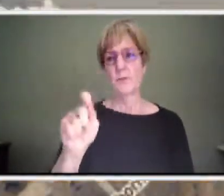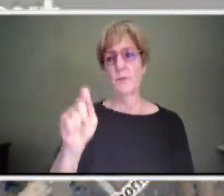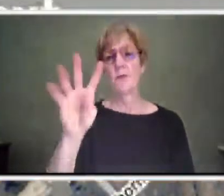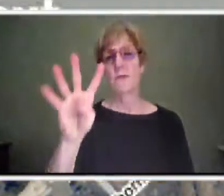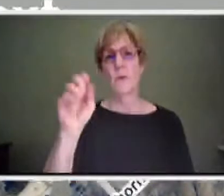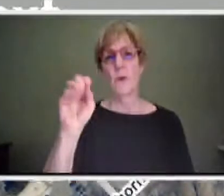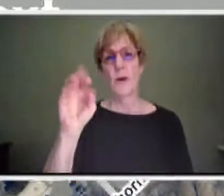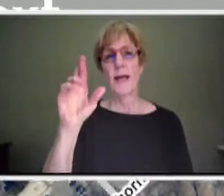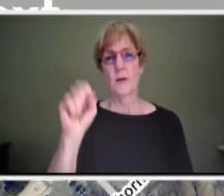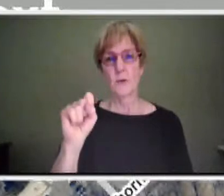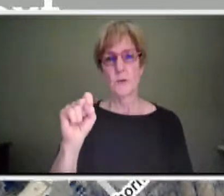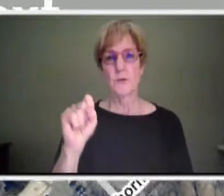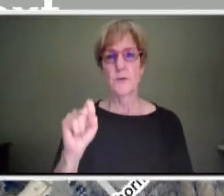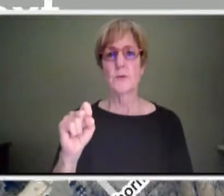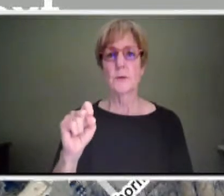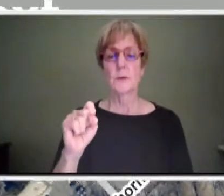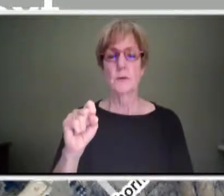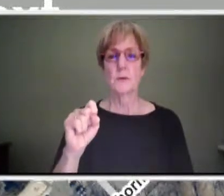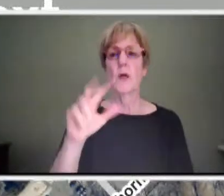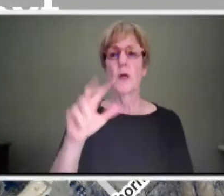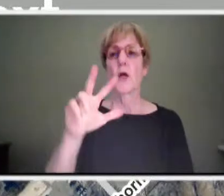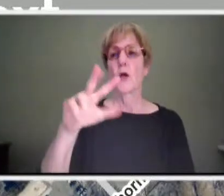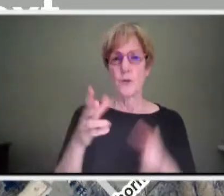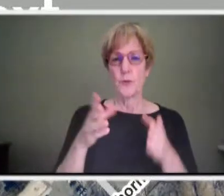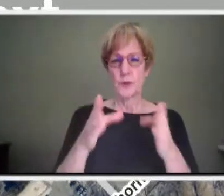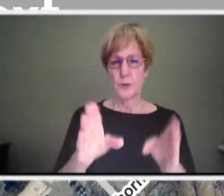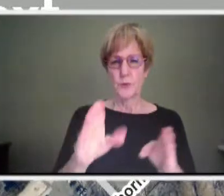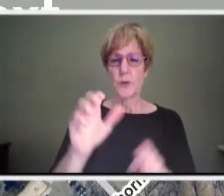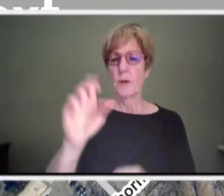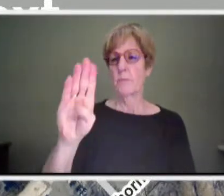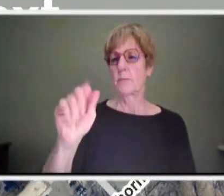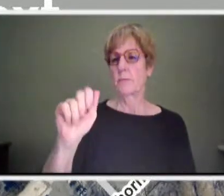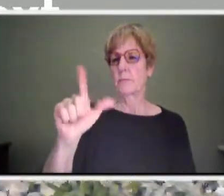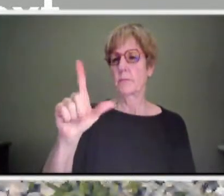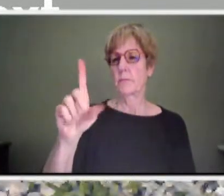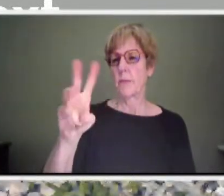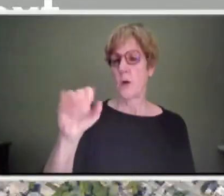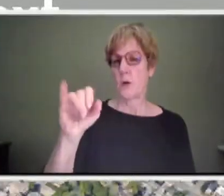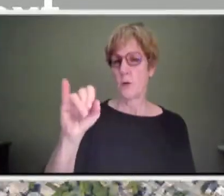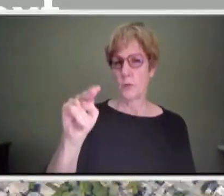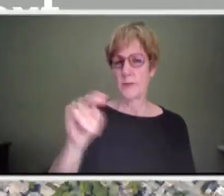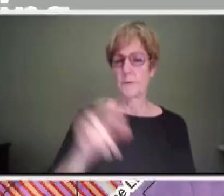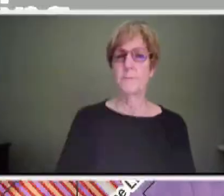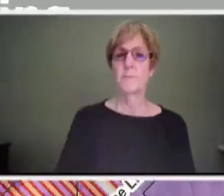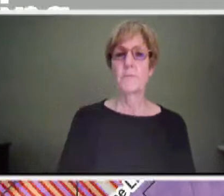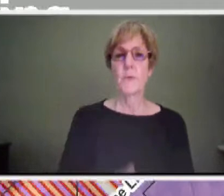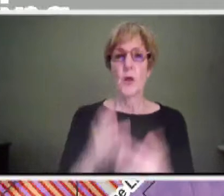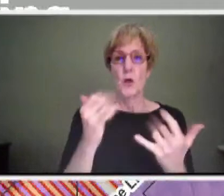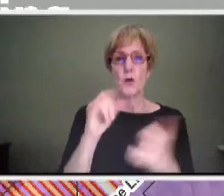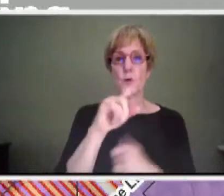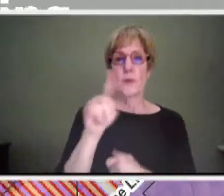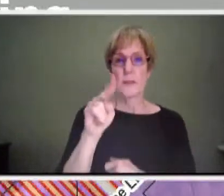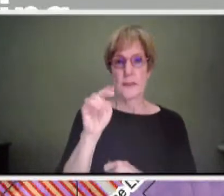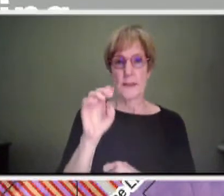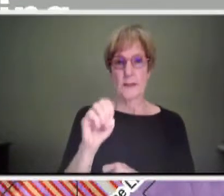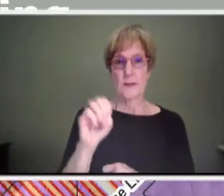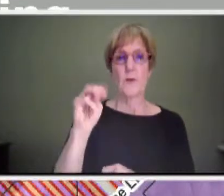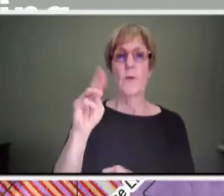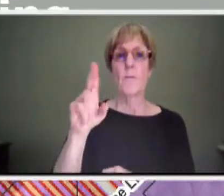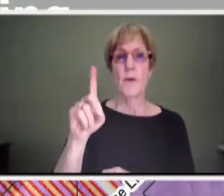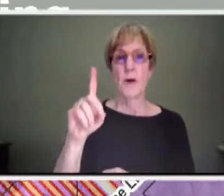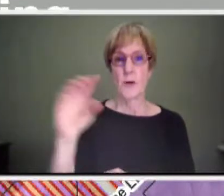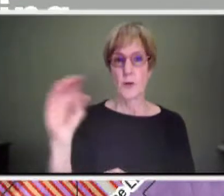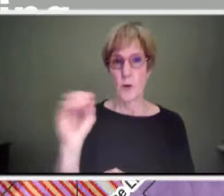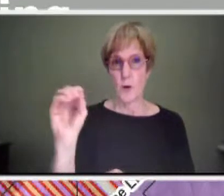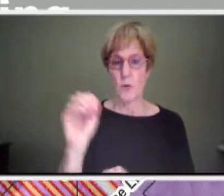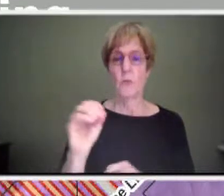it's along 3rd Street, Baldwin Avenue, East 4th Street. It is currently zoned MUD O through a rezoning that